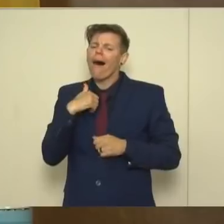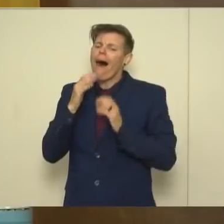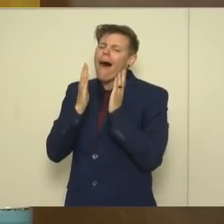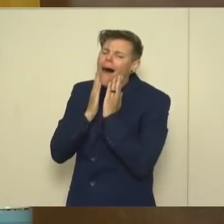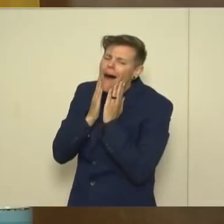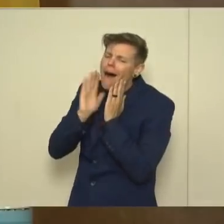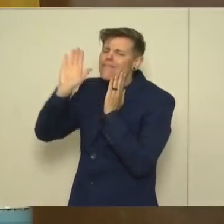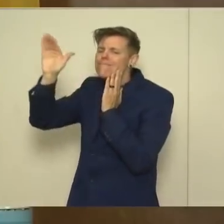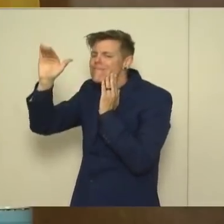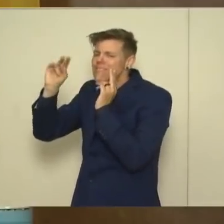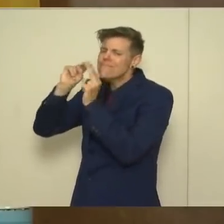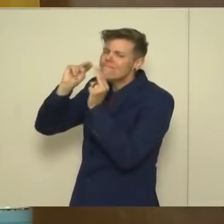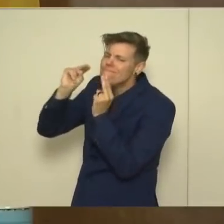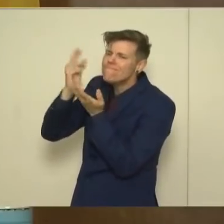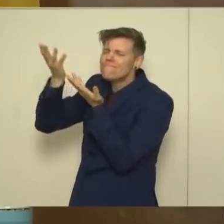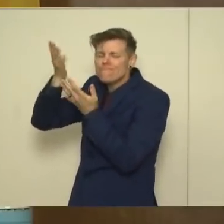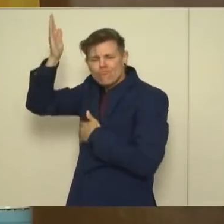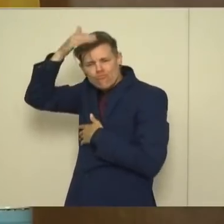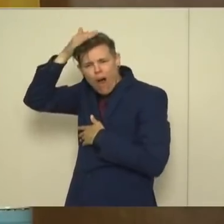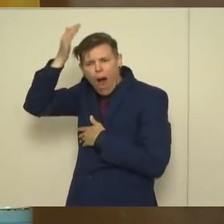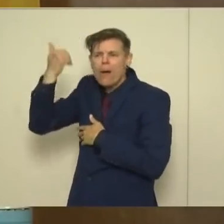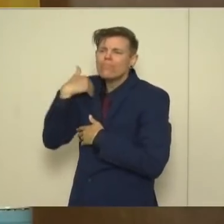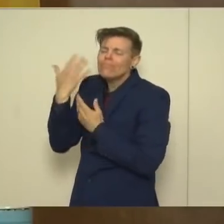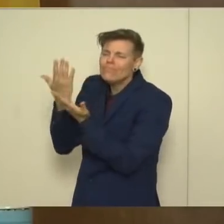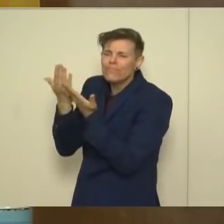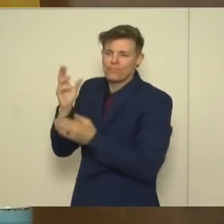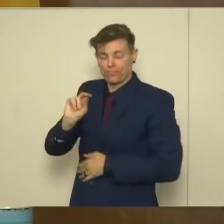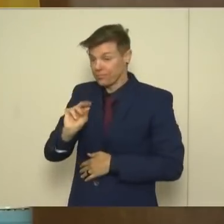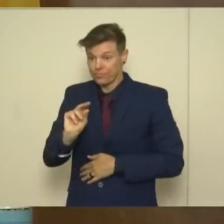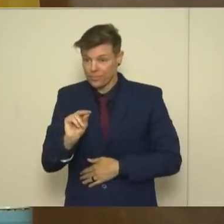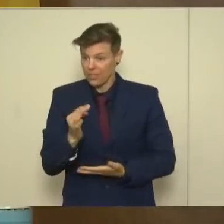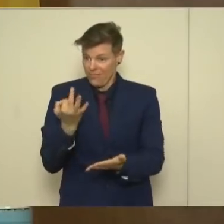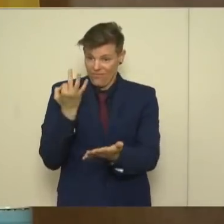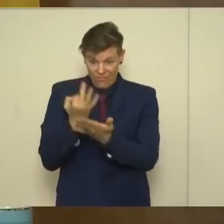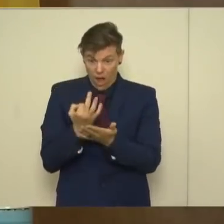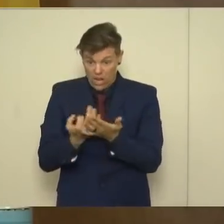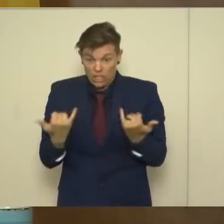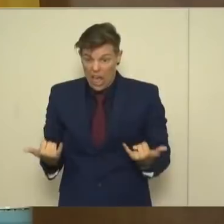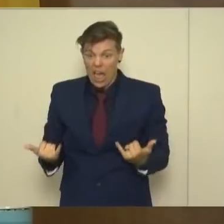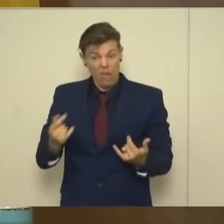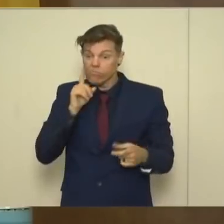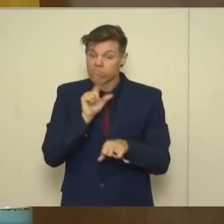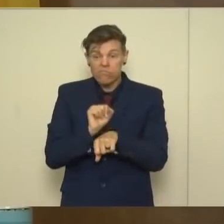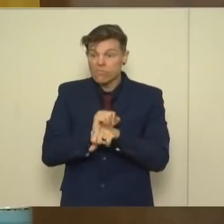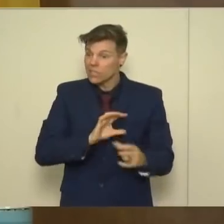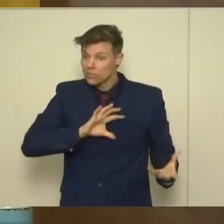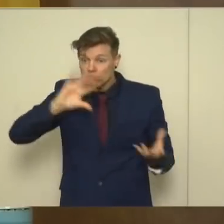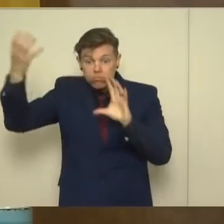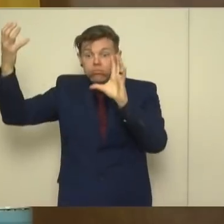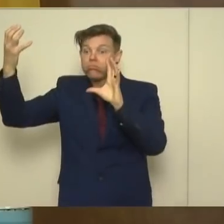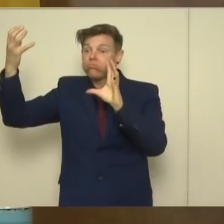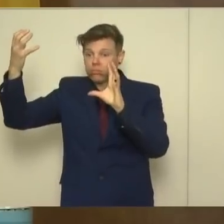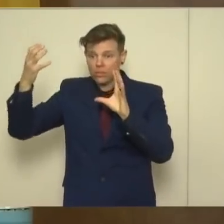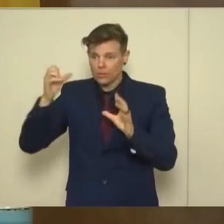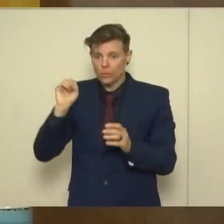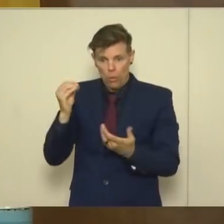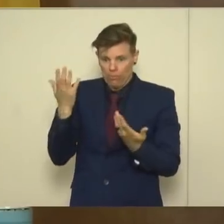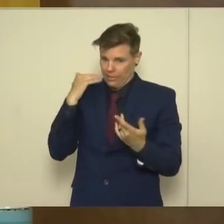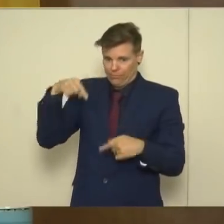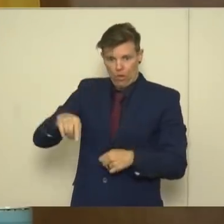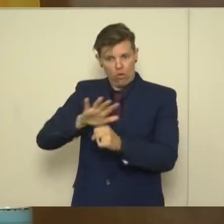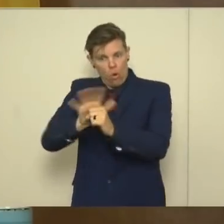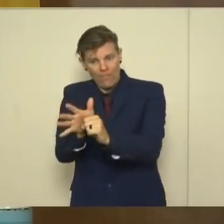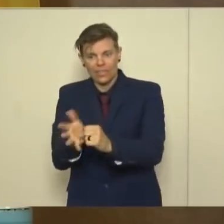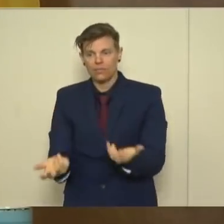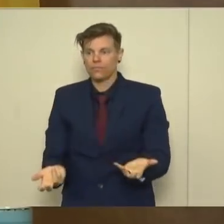fiscal calamity completely tied to the virus. This is a virus that we could have managed as a country far